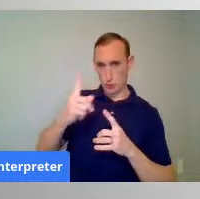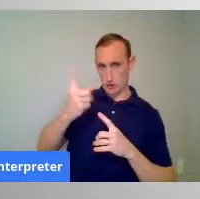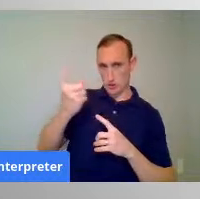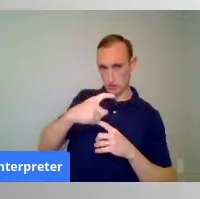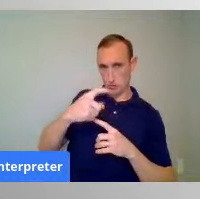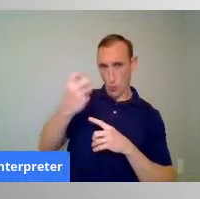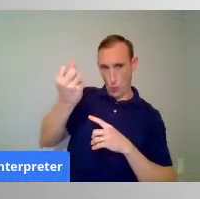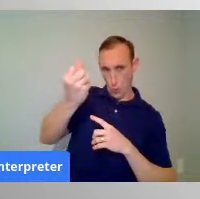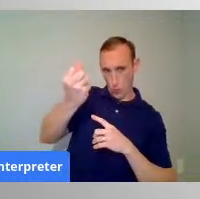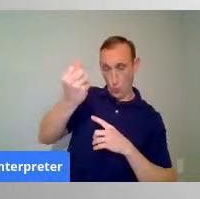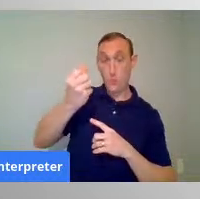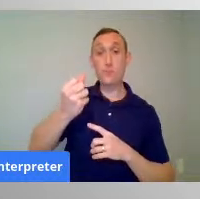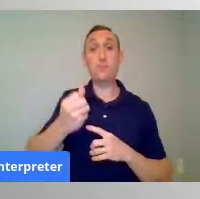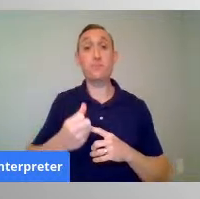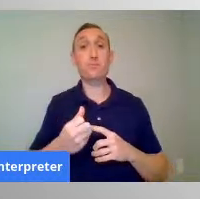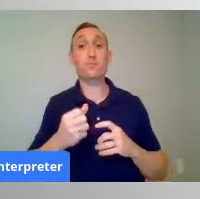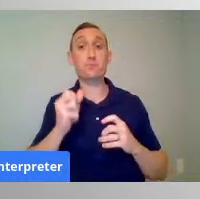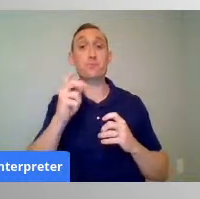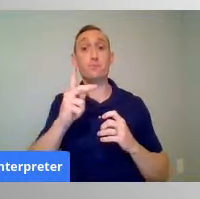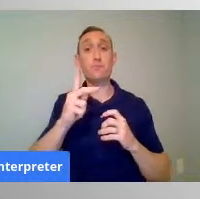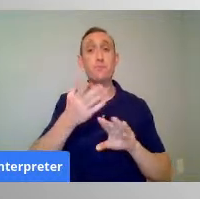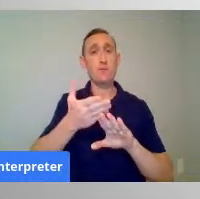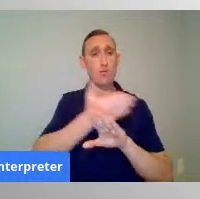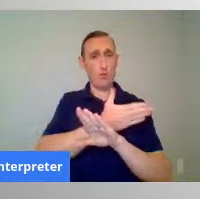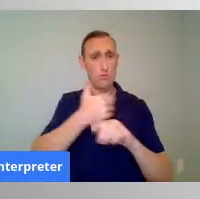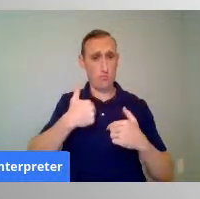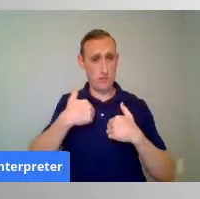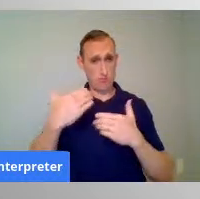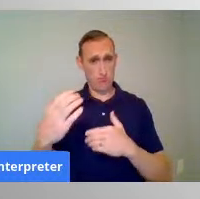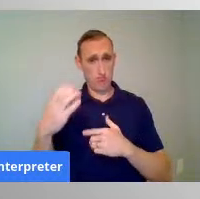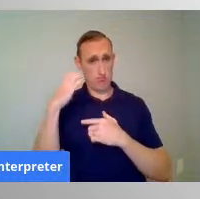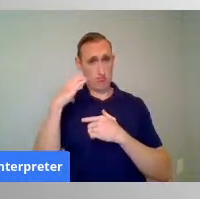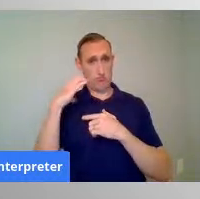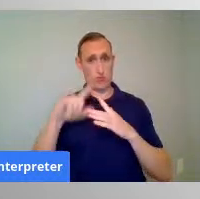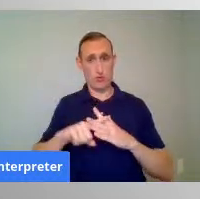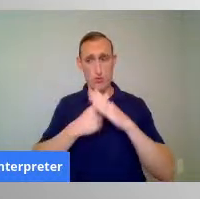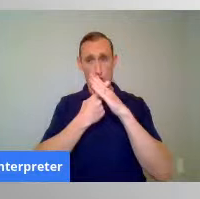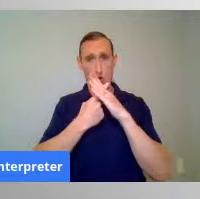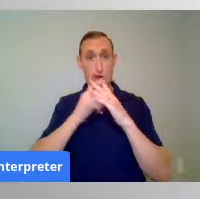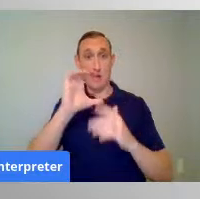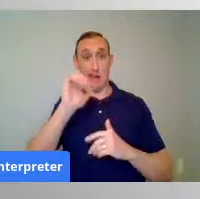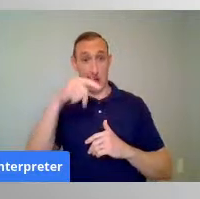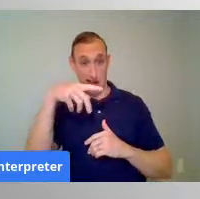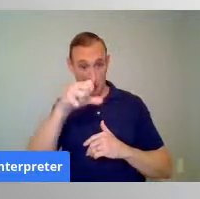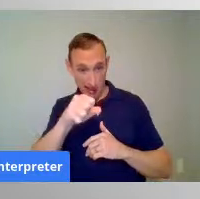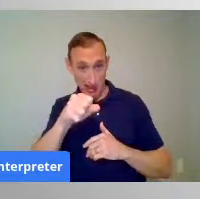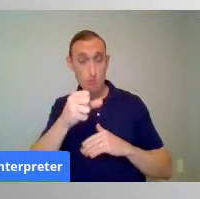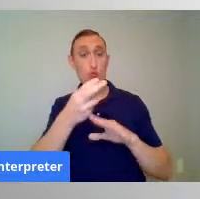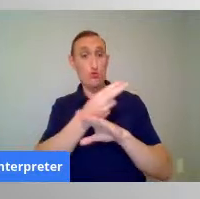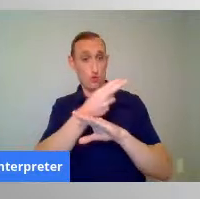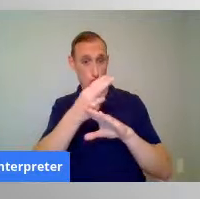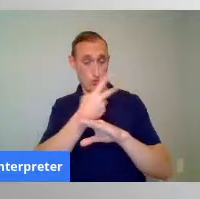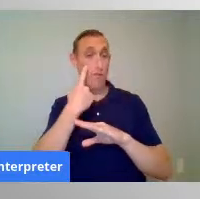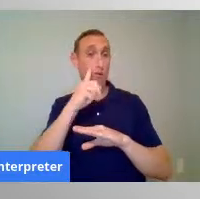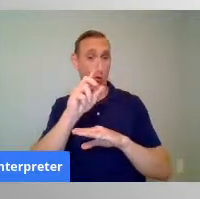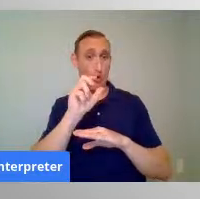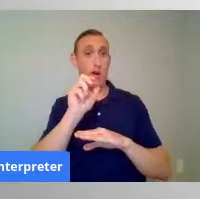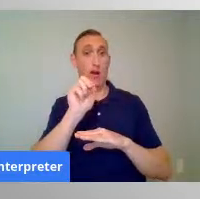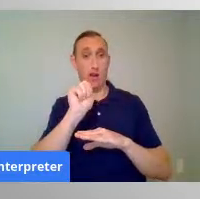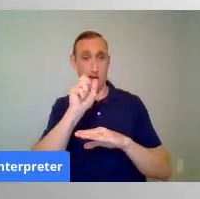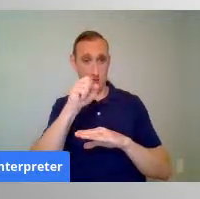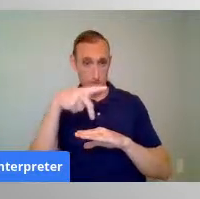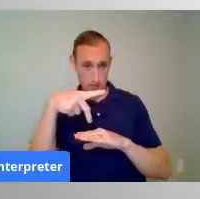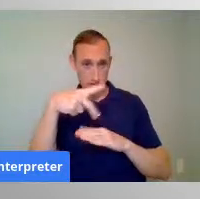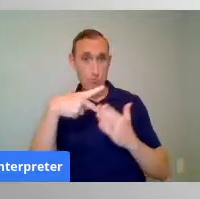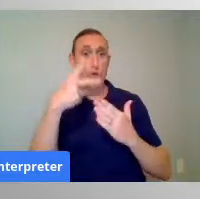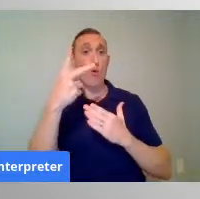things that happened was prior to me starting, CAPS had been able to be used for after school programming. Once